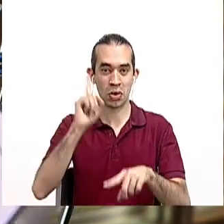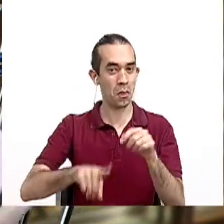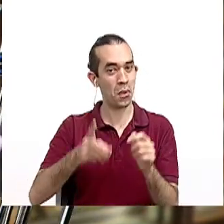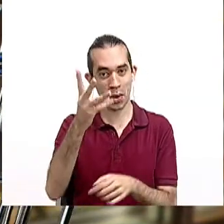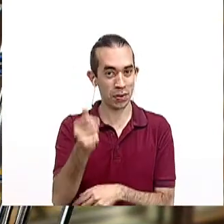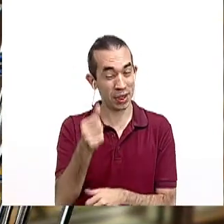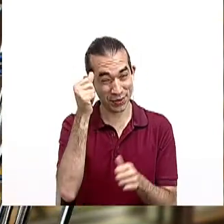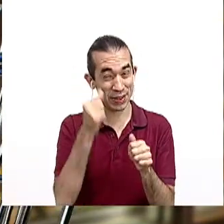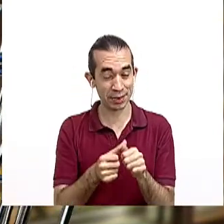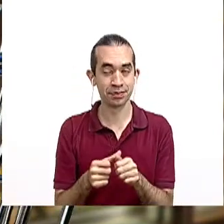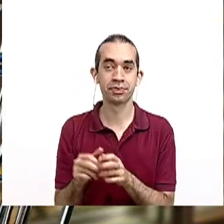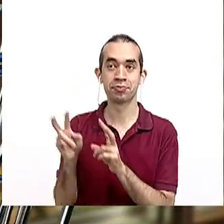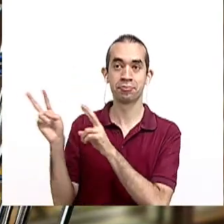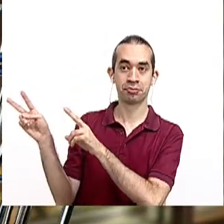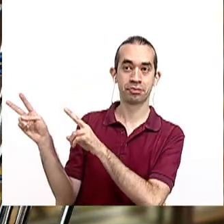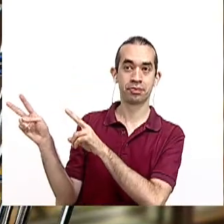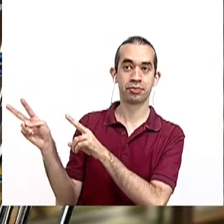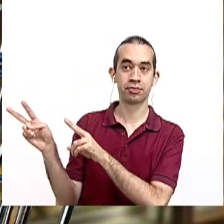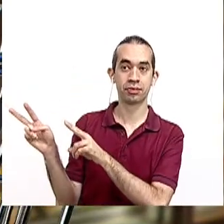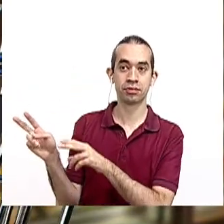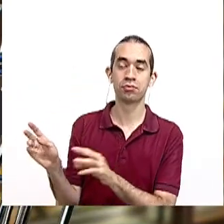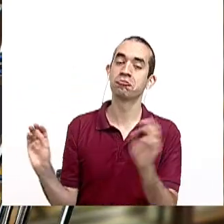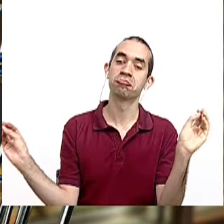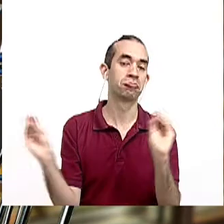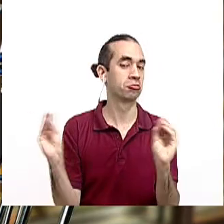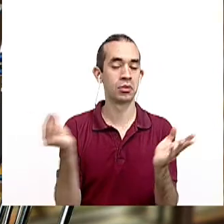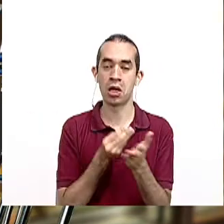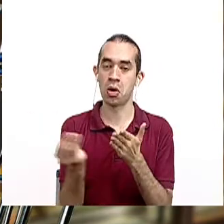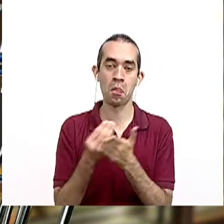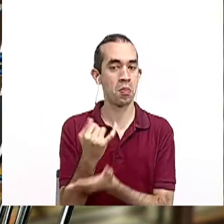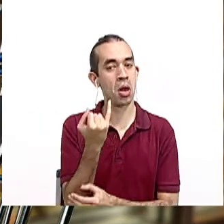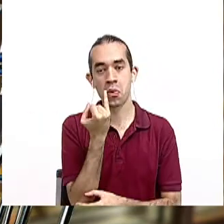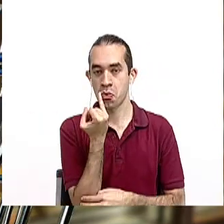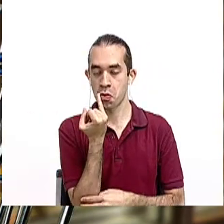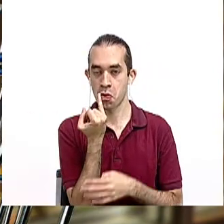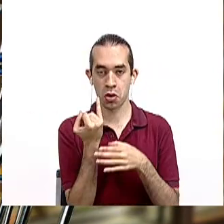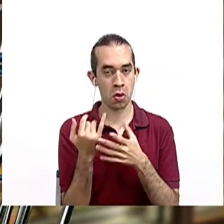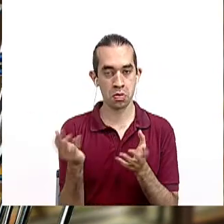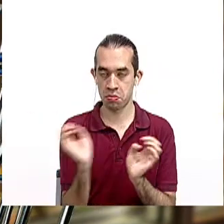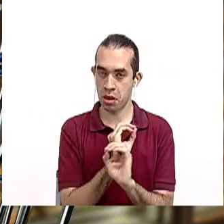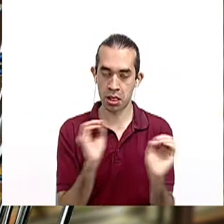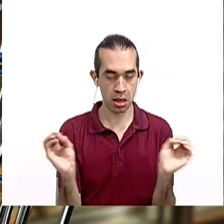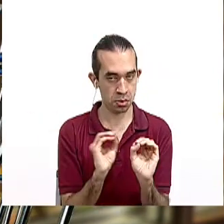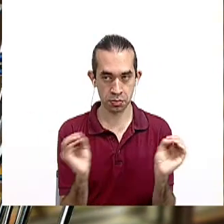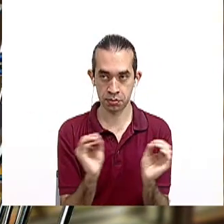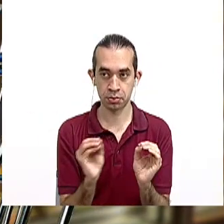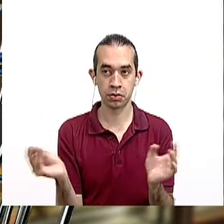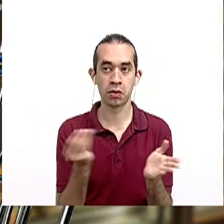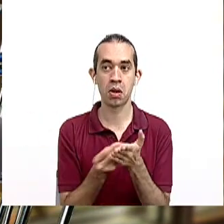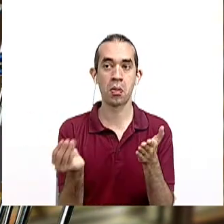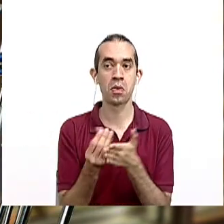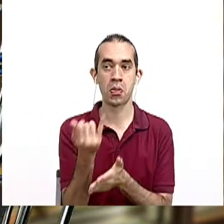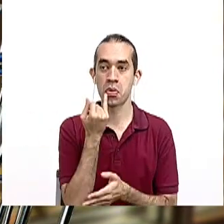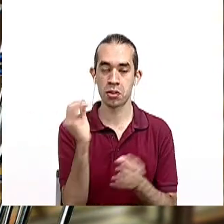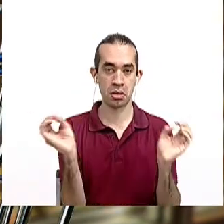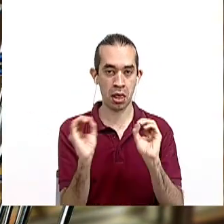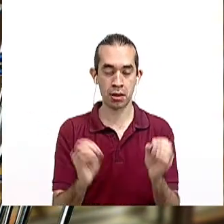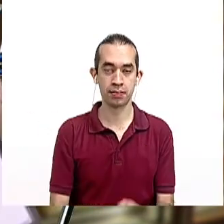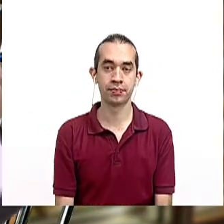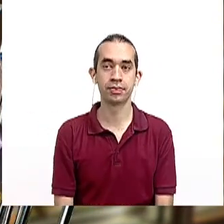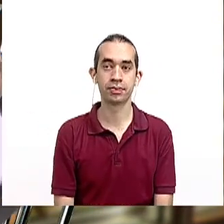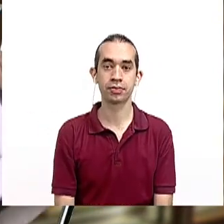Okay, we didn't buy any juice. Okay, we didn't buy any